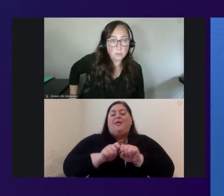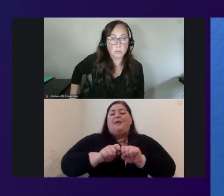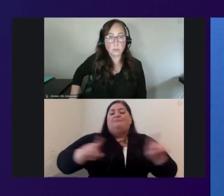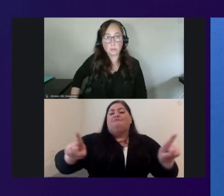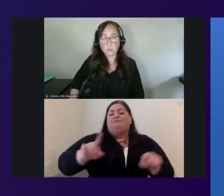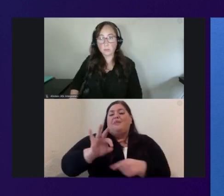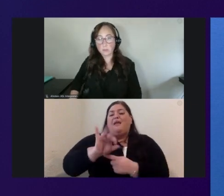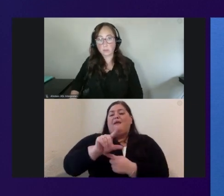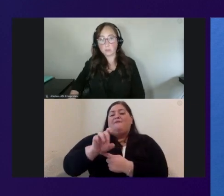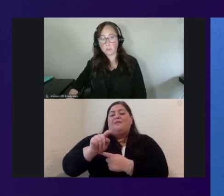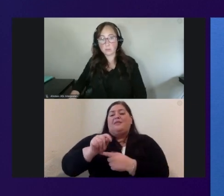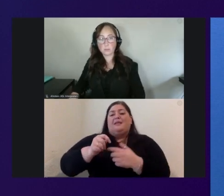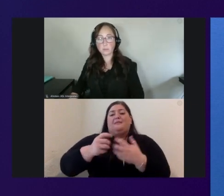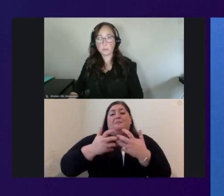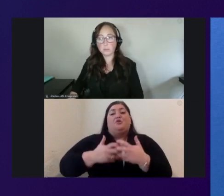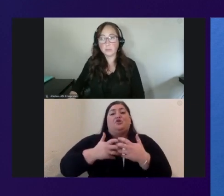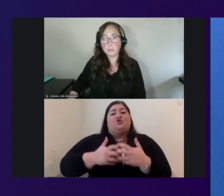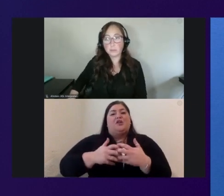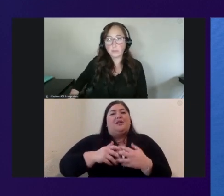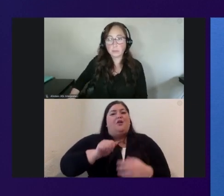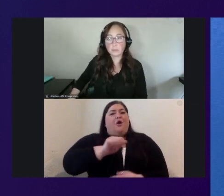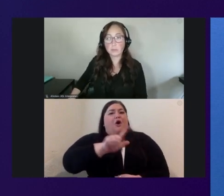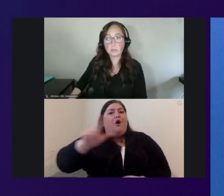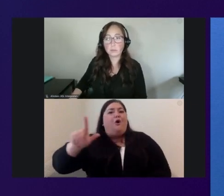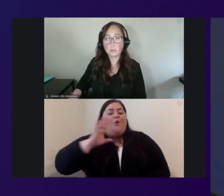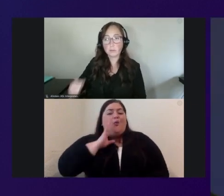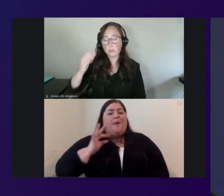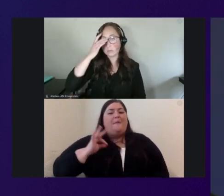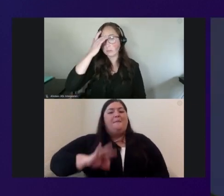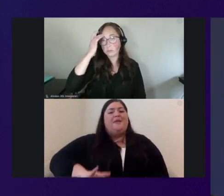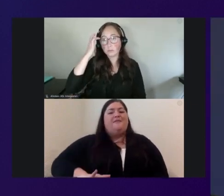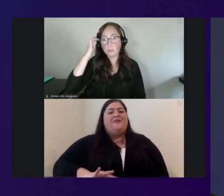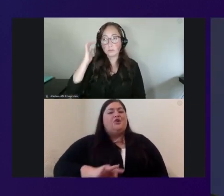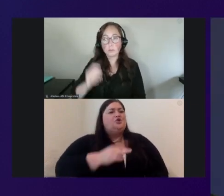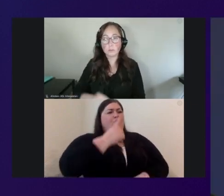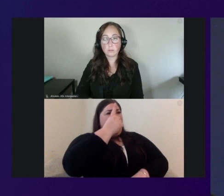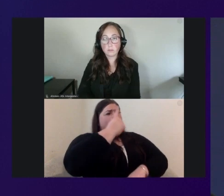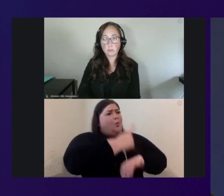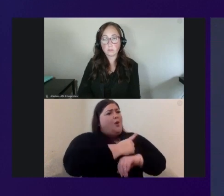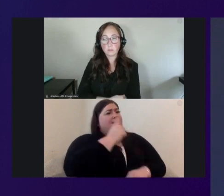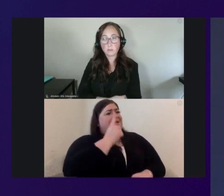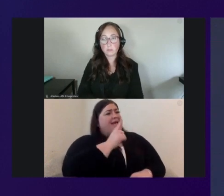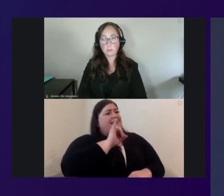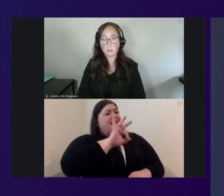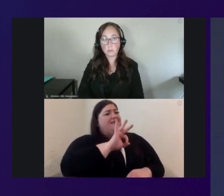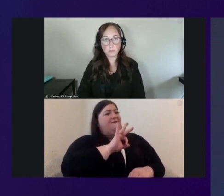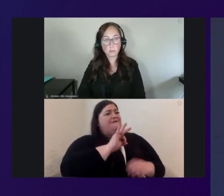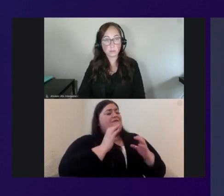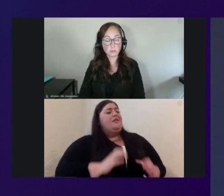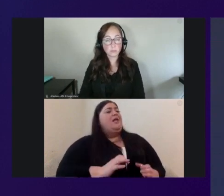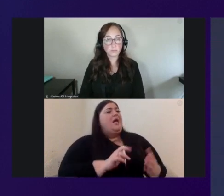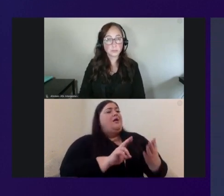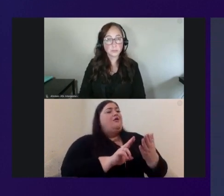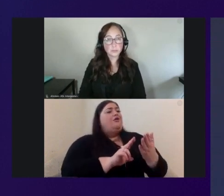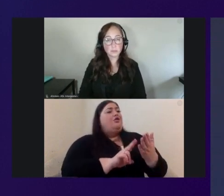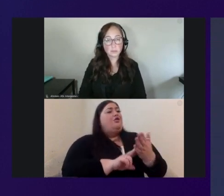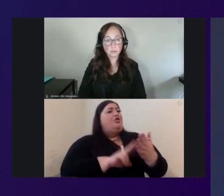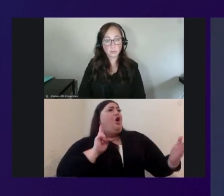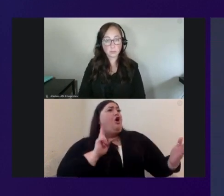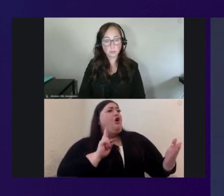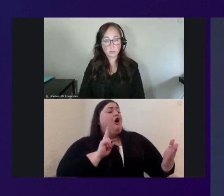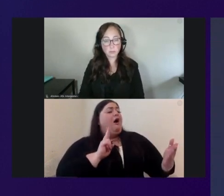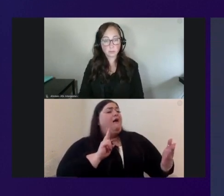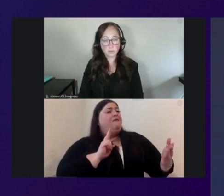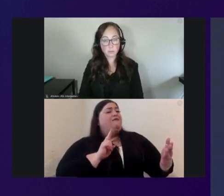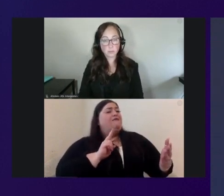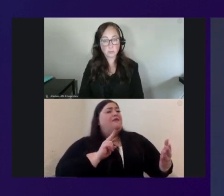running the application for all your end users. So then maybe your end user logs off one day and maybe they were logged in when you made that change, and then the